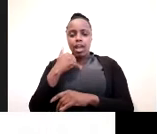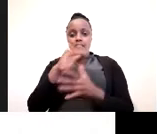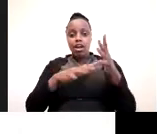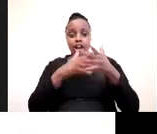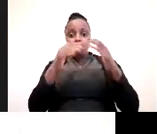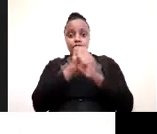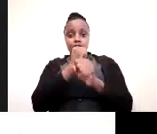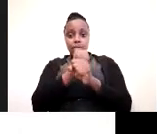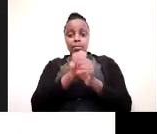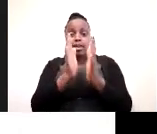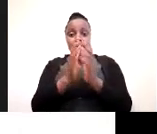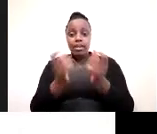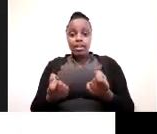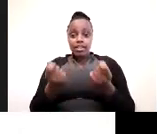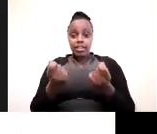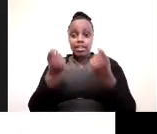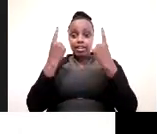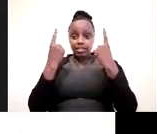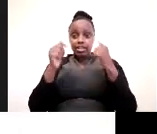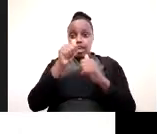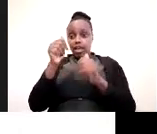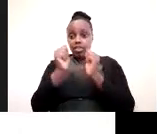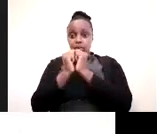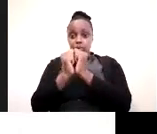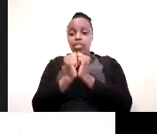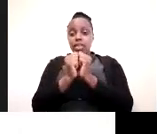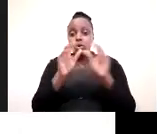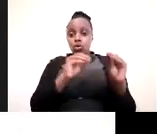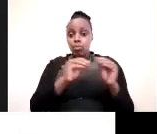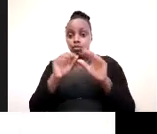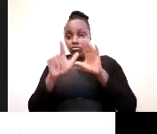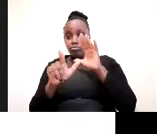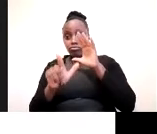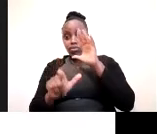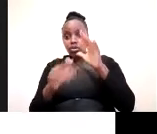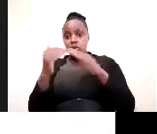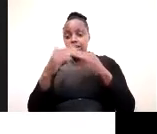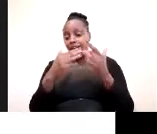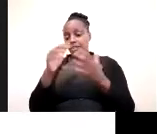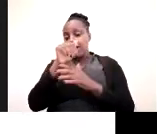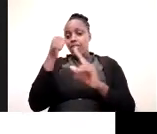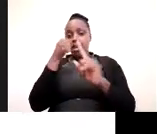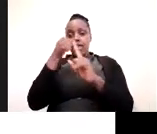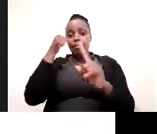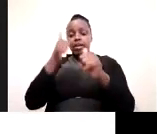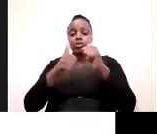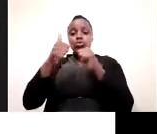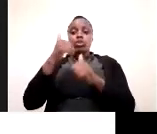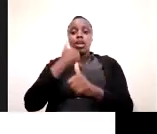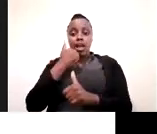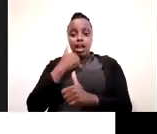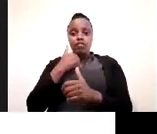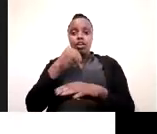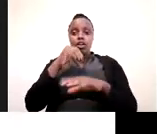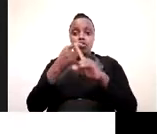and understand the rationale behind this regulation, moving down to what are the impacts that this regulation will have on farmers from